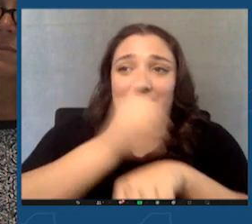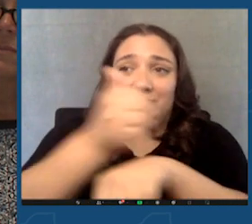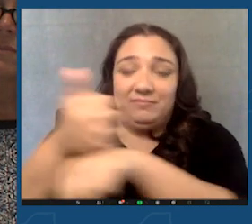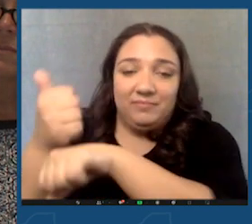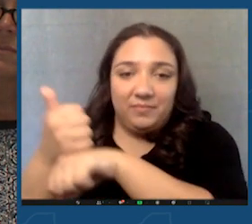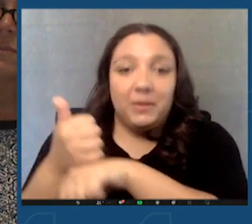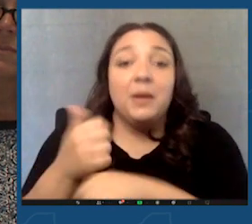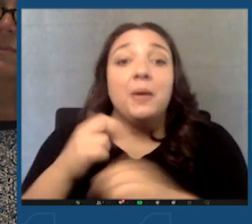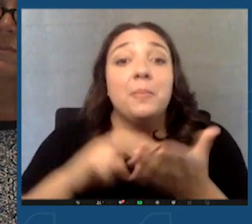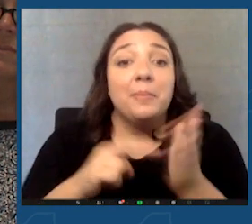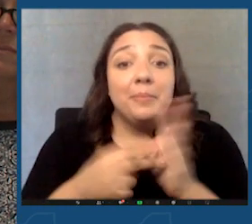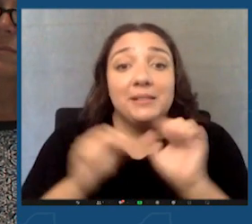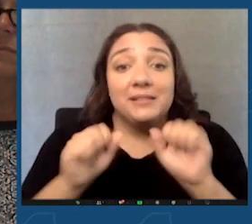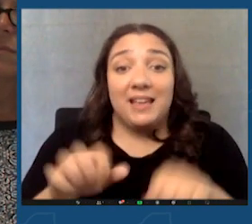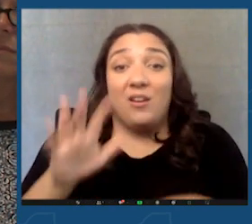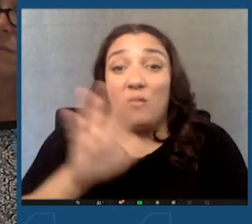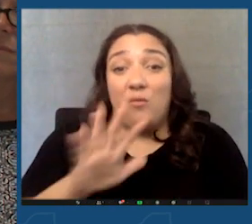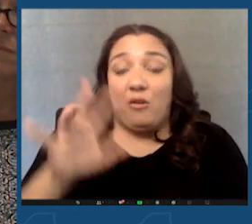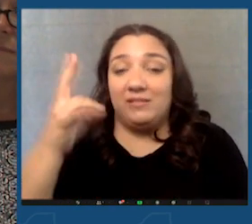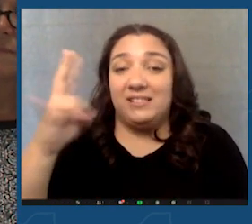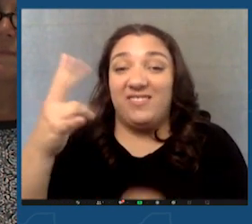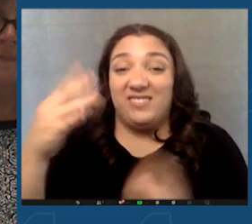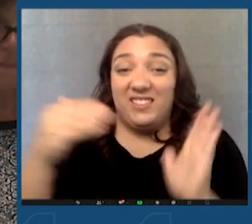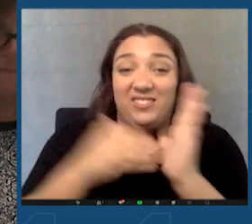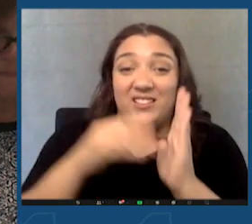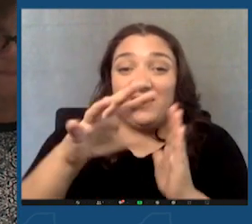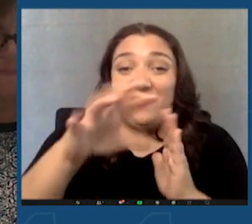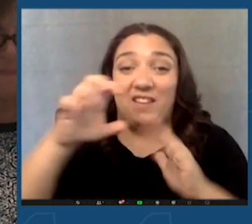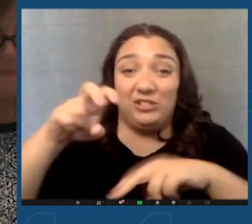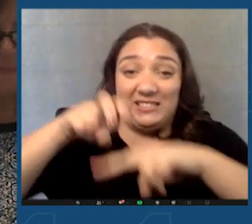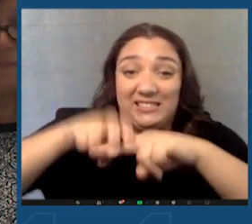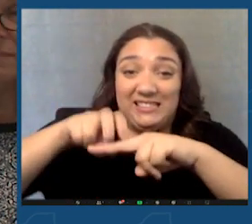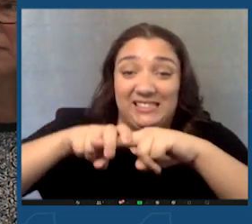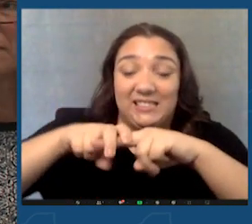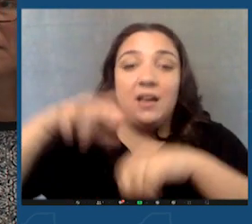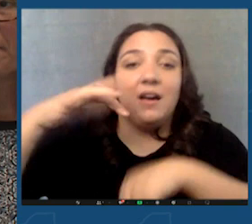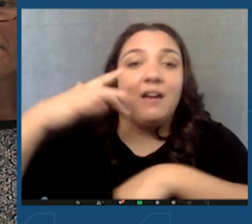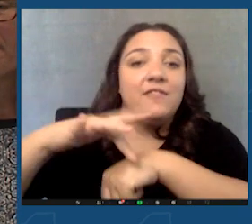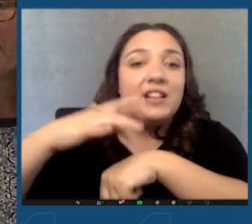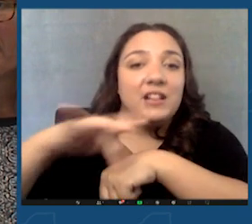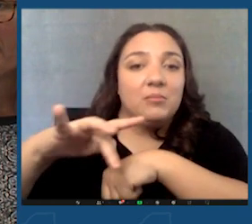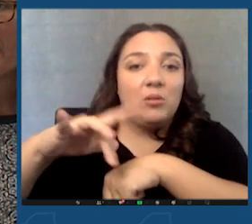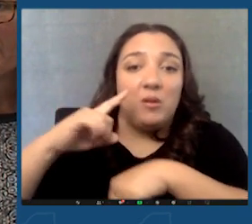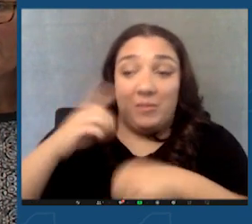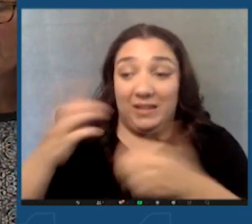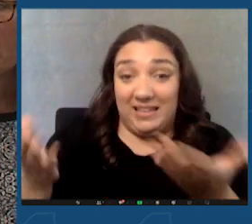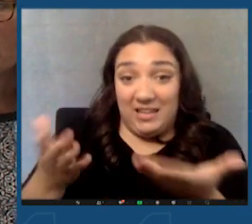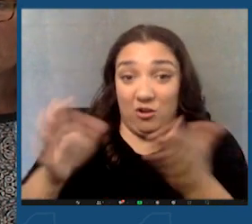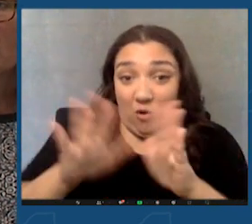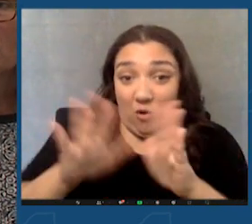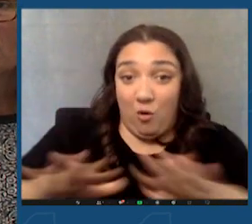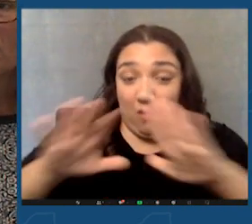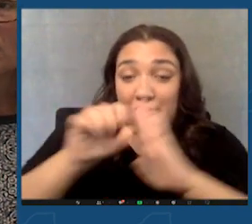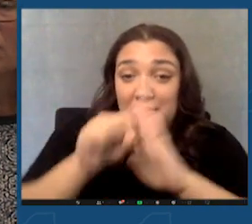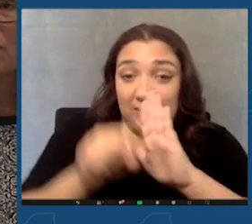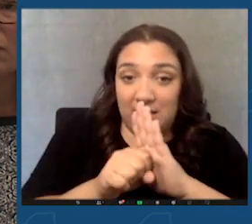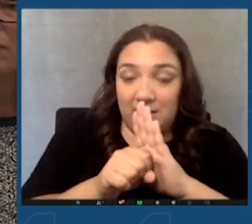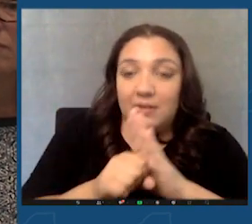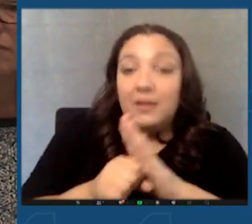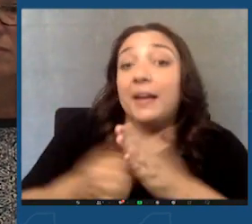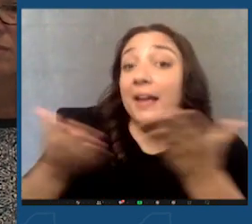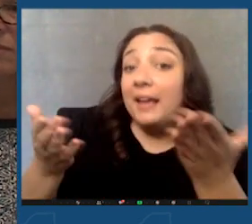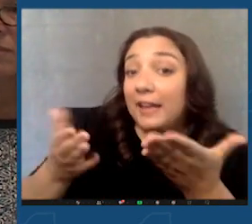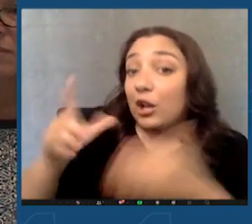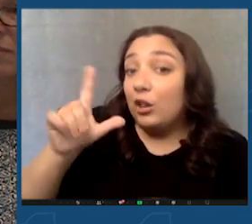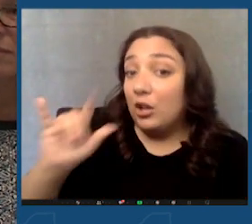17,500 seats statewide, but right here on Long Island, over $27 million investment in